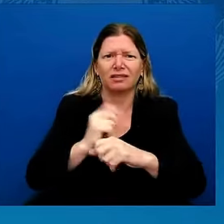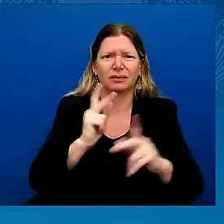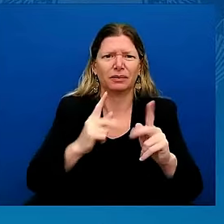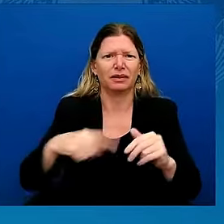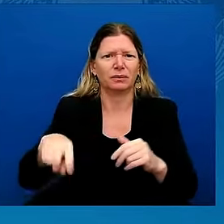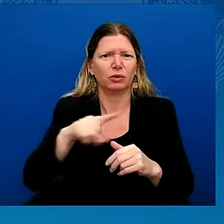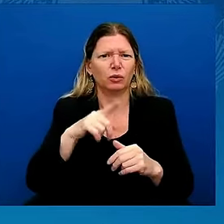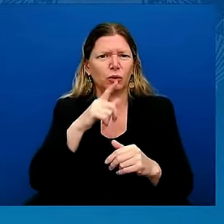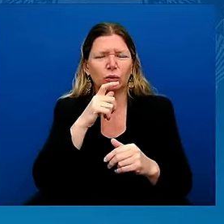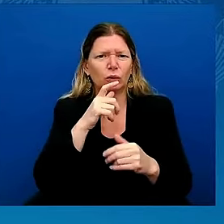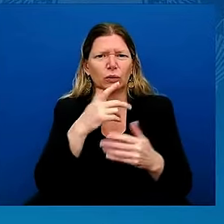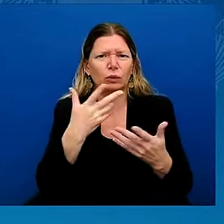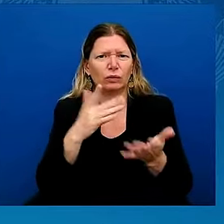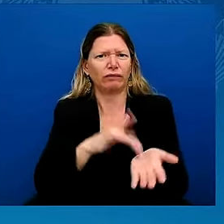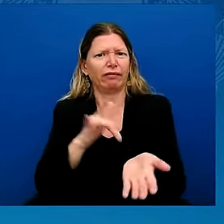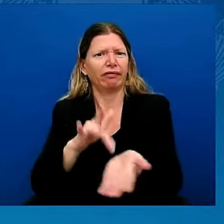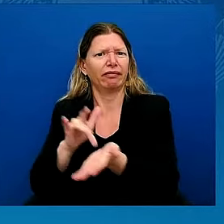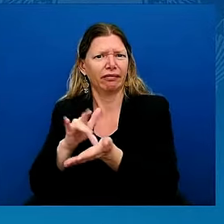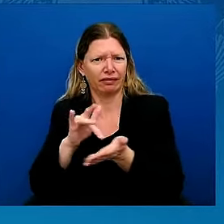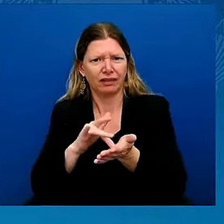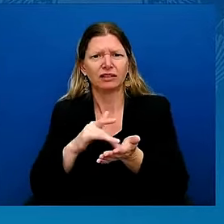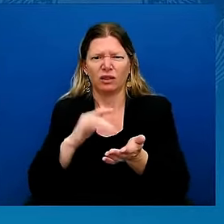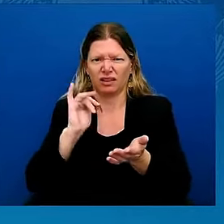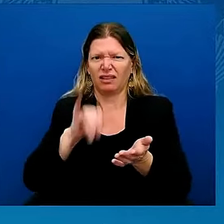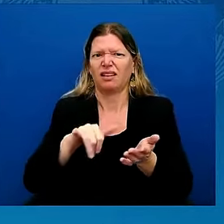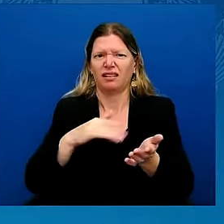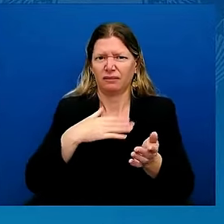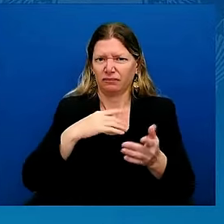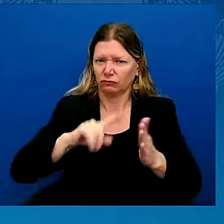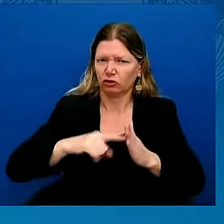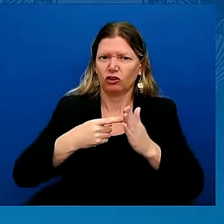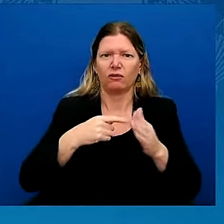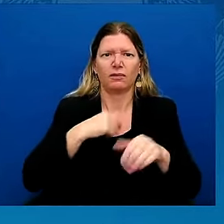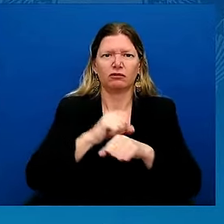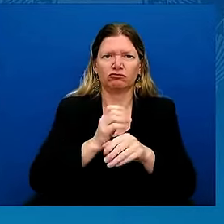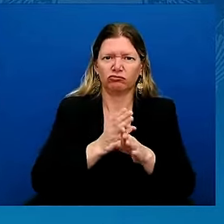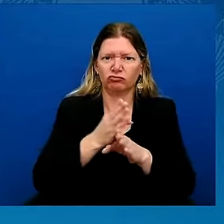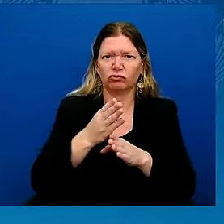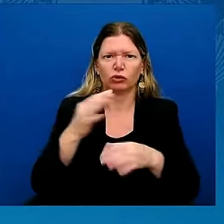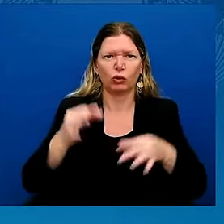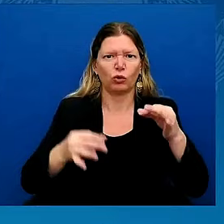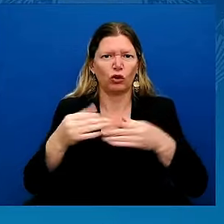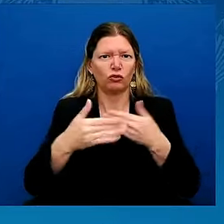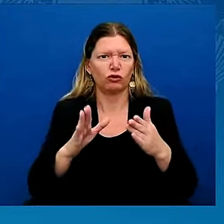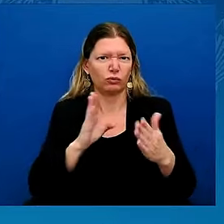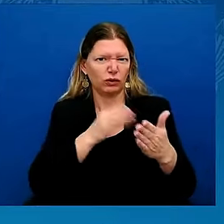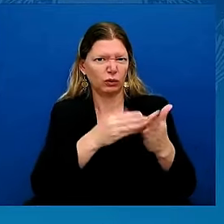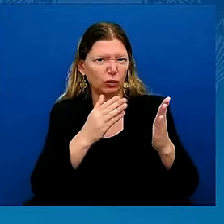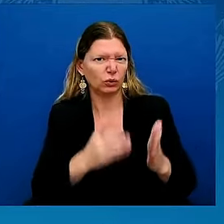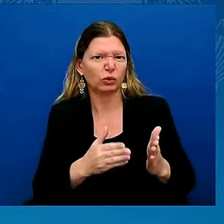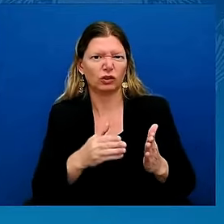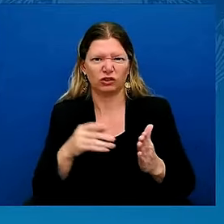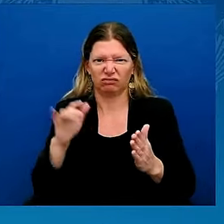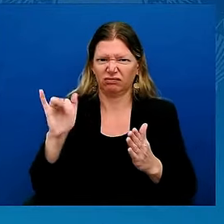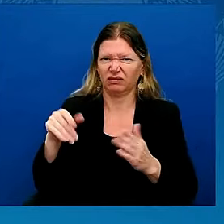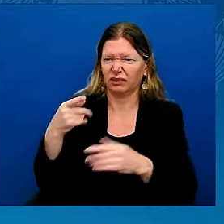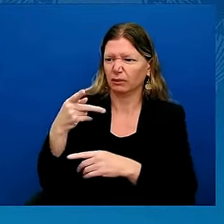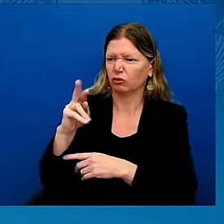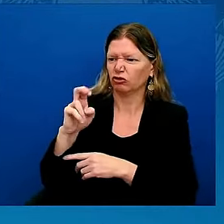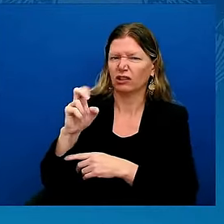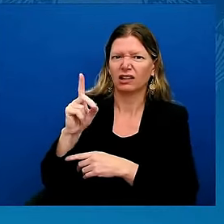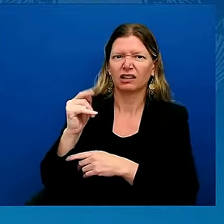would be predators against the most vulnerable. As Attorney General of California, I took on the big banks and delivered